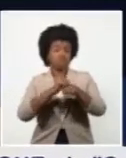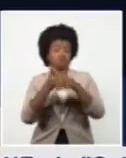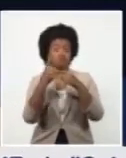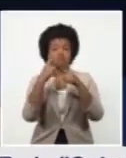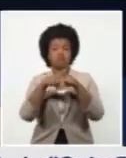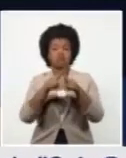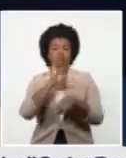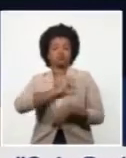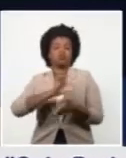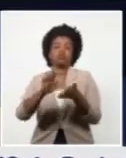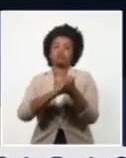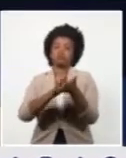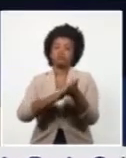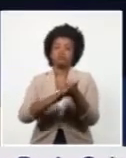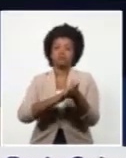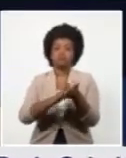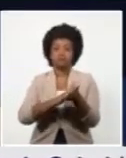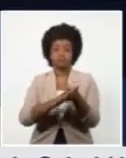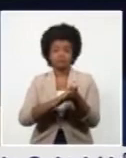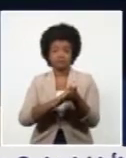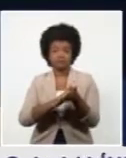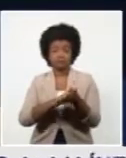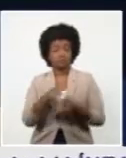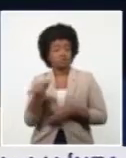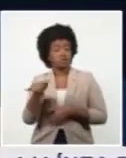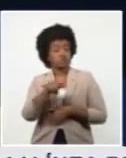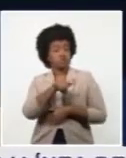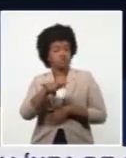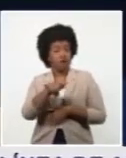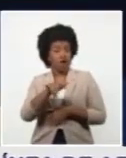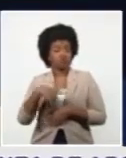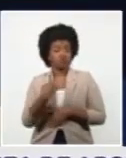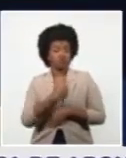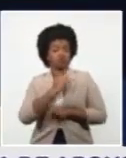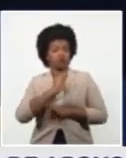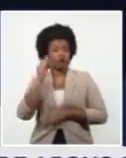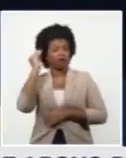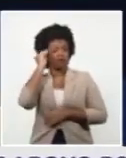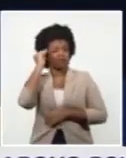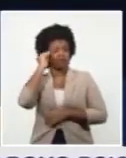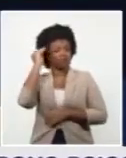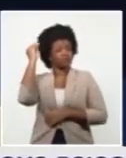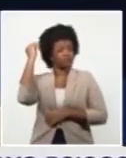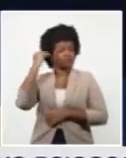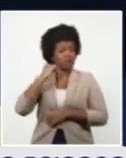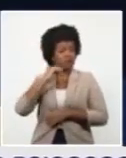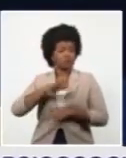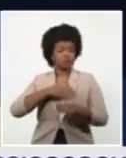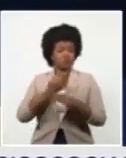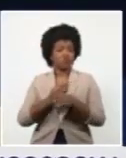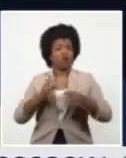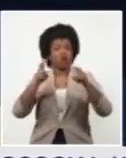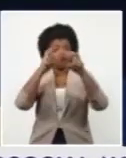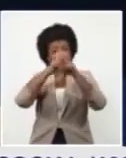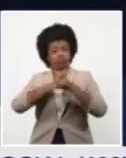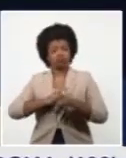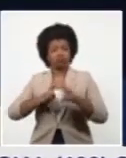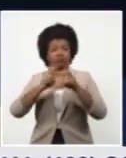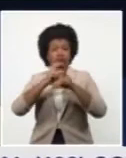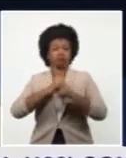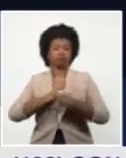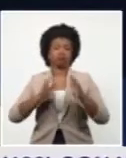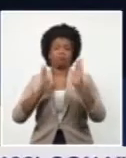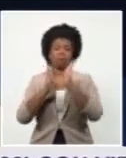gravest threats of the disease, and it is the high number of cases of people that show no symptoms at the time of